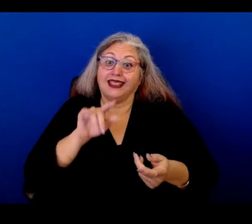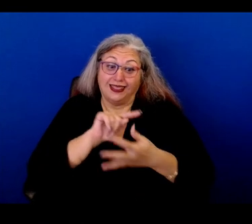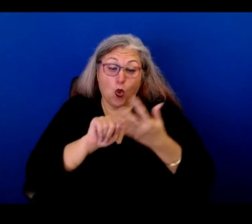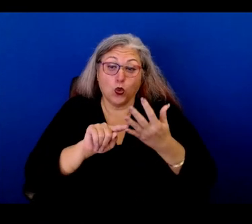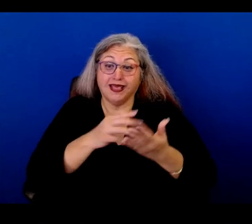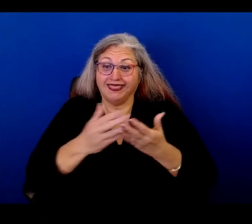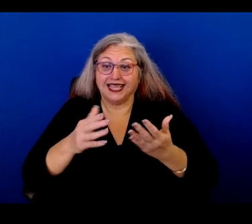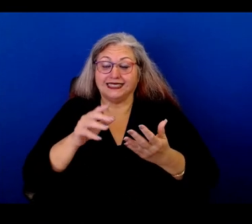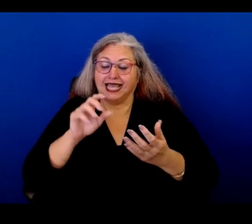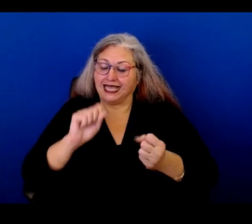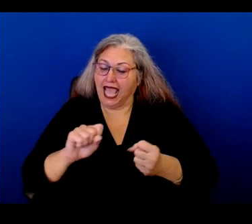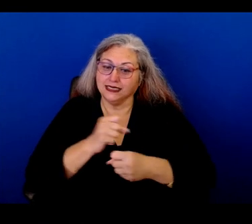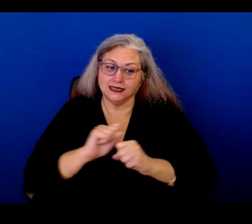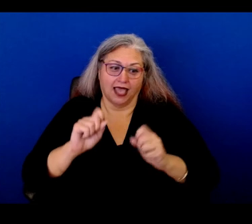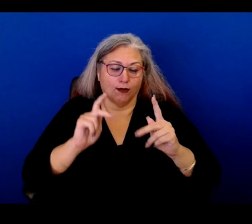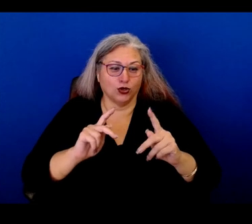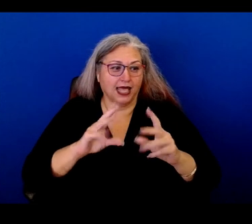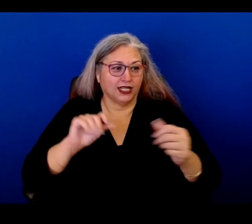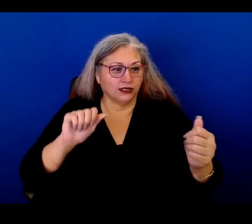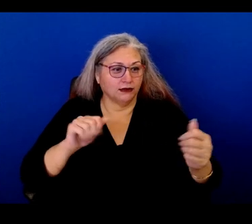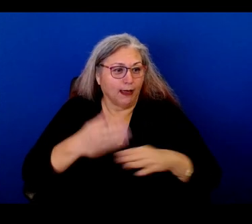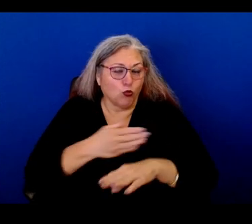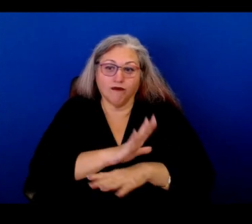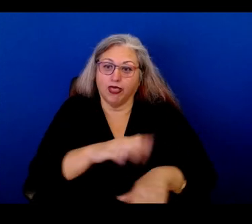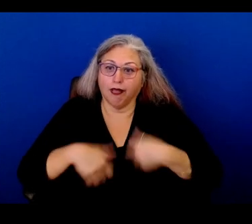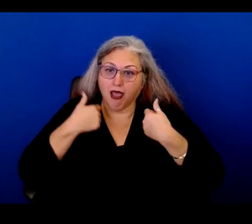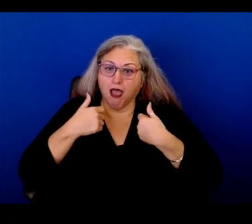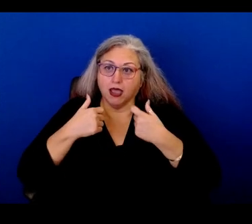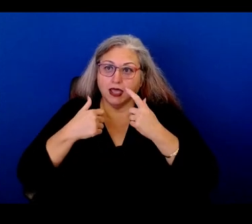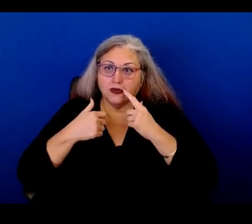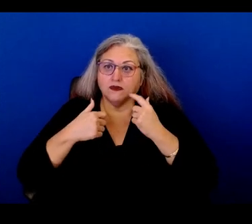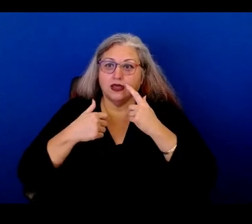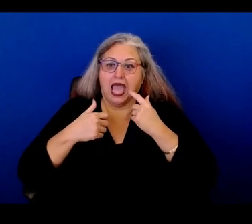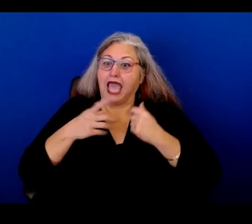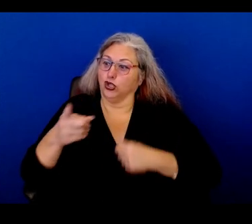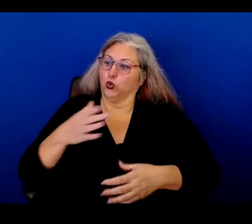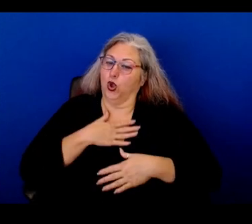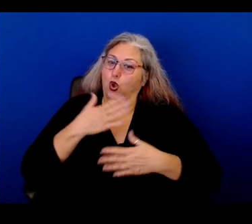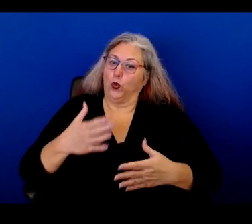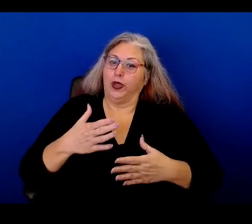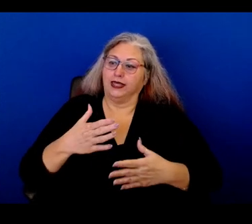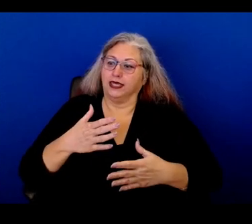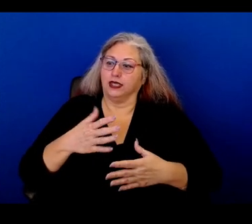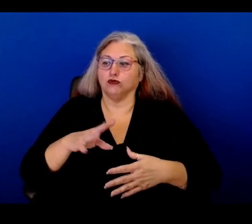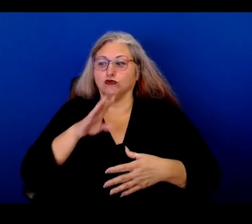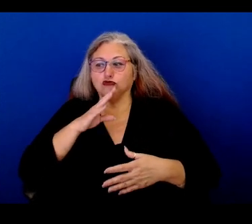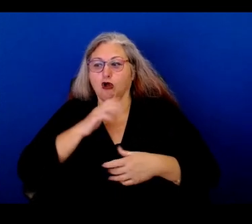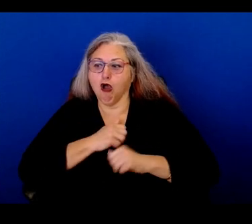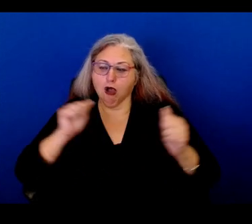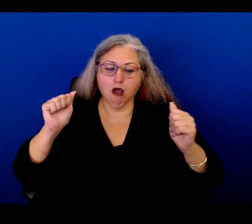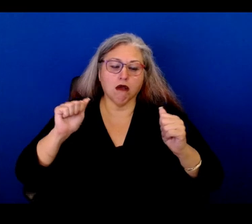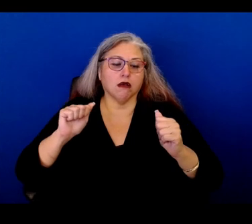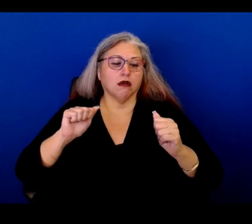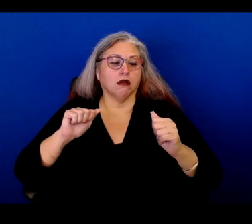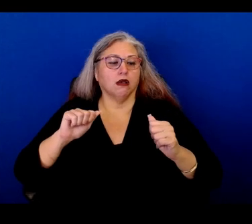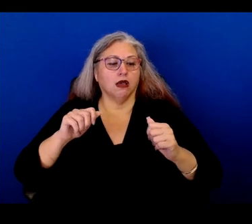game changer for somebody. And you're willing to speak about it. And you know, I love you for